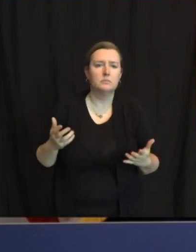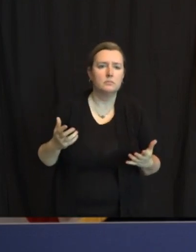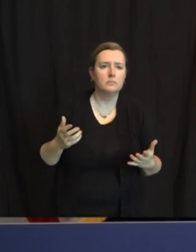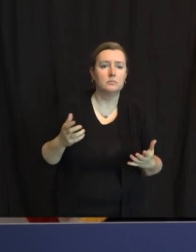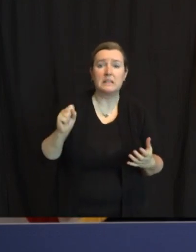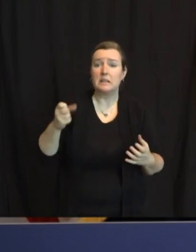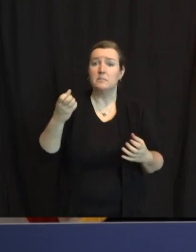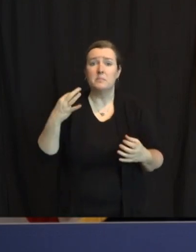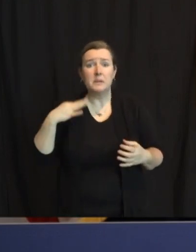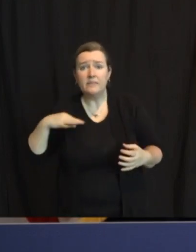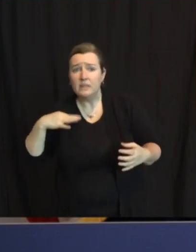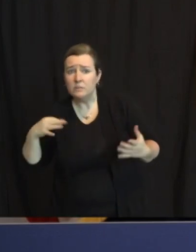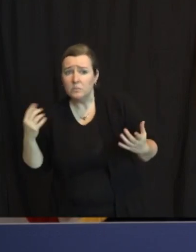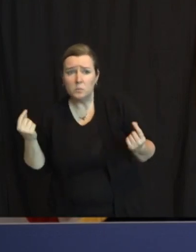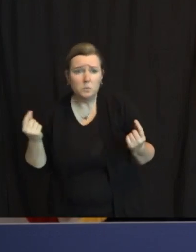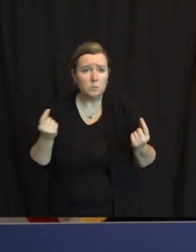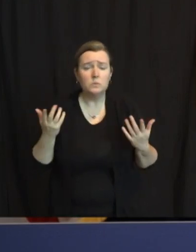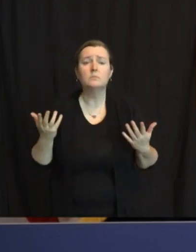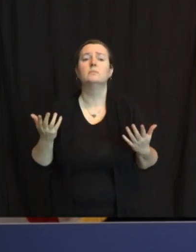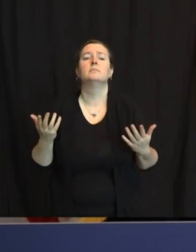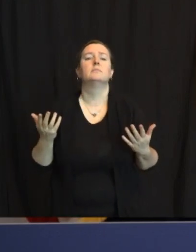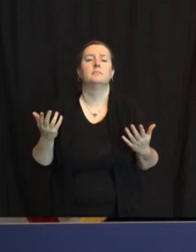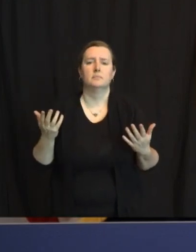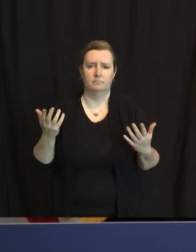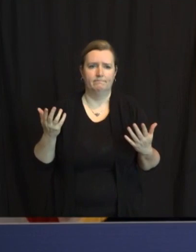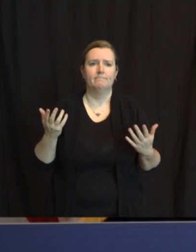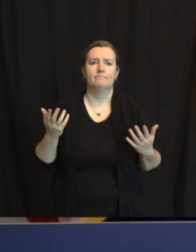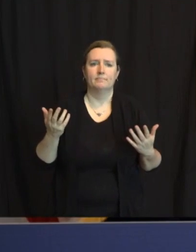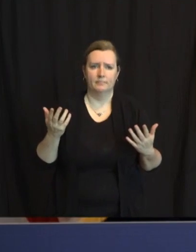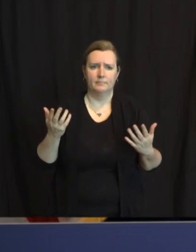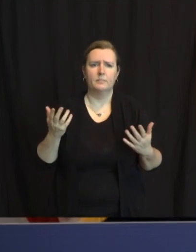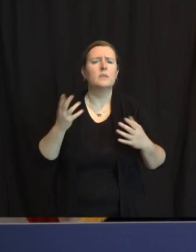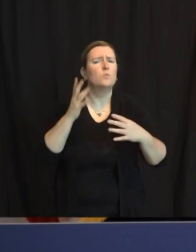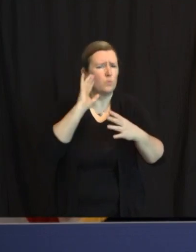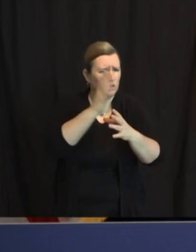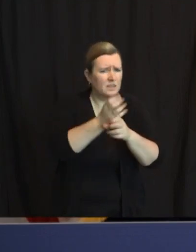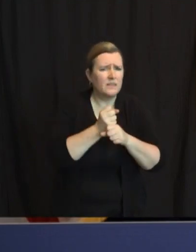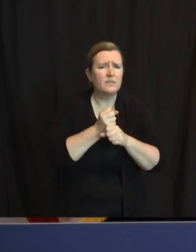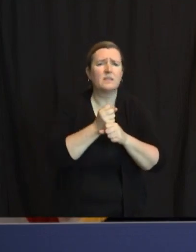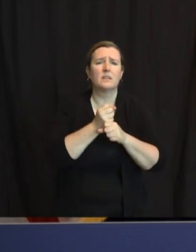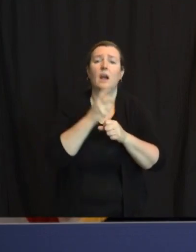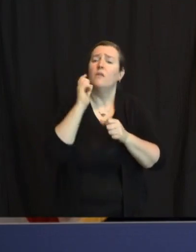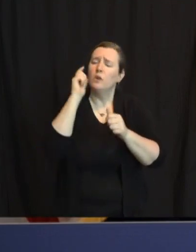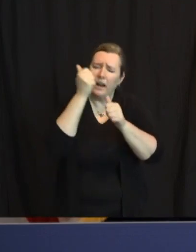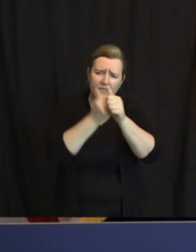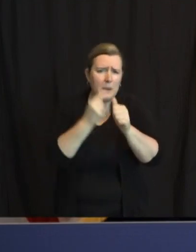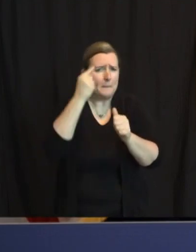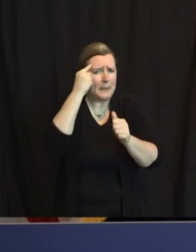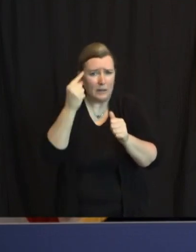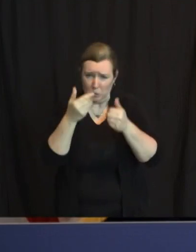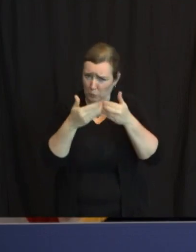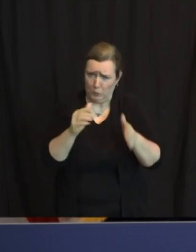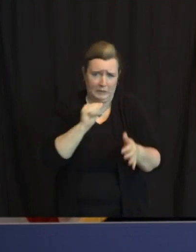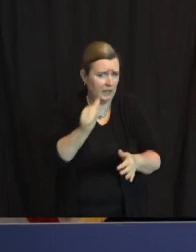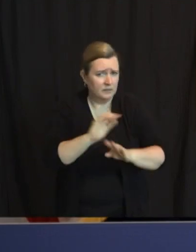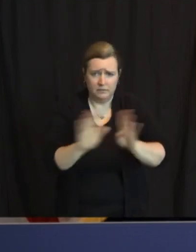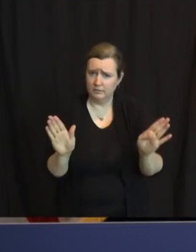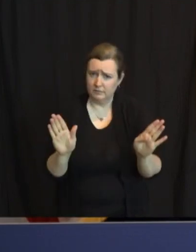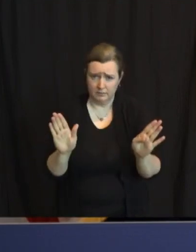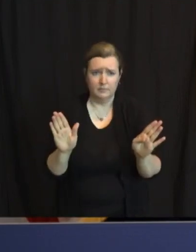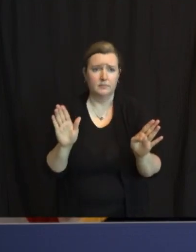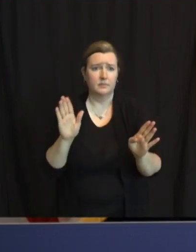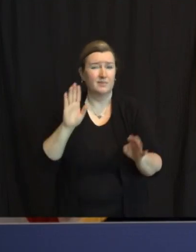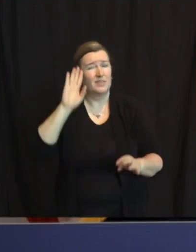them, but also receives every penny for which they are entitled. We know that for many of you, this has been a frustrating